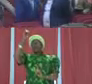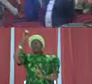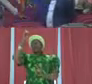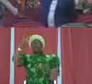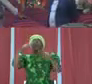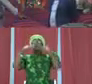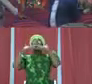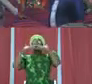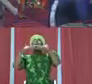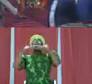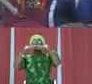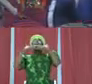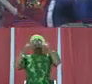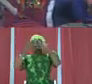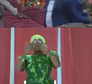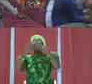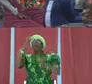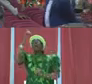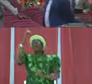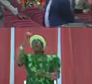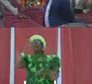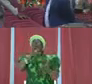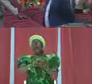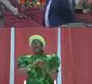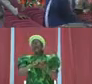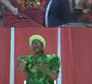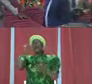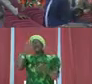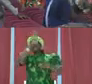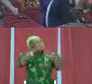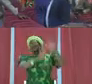Thank you that the siege is over.